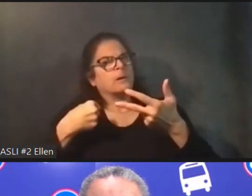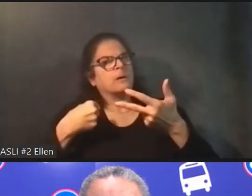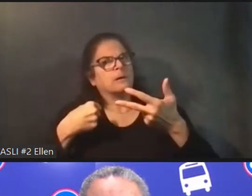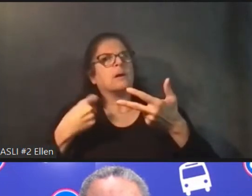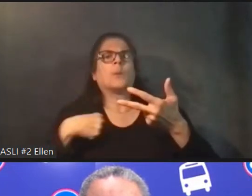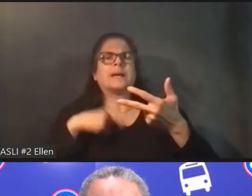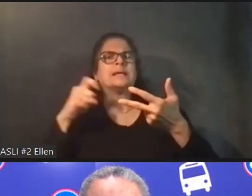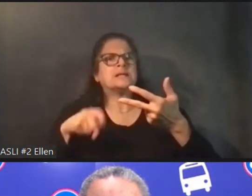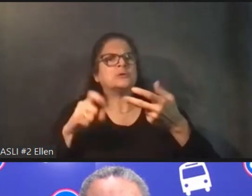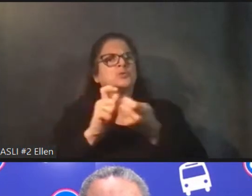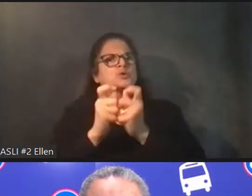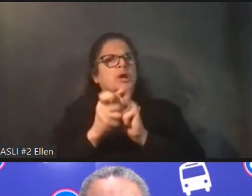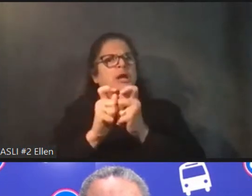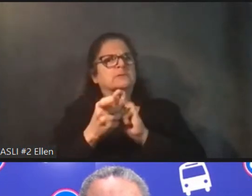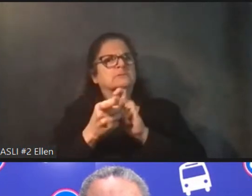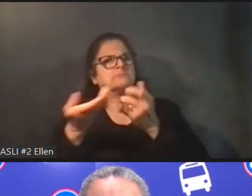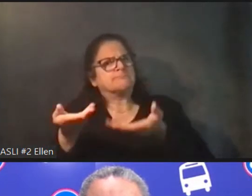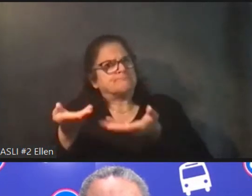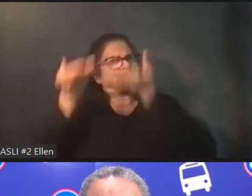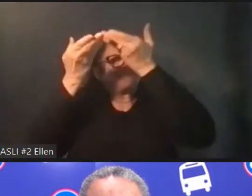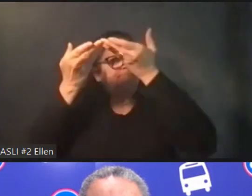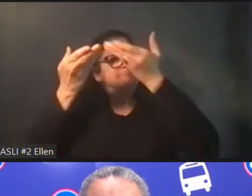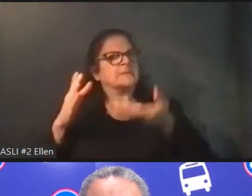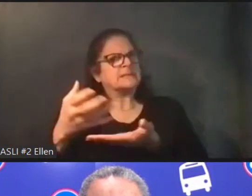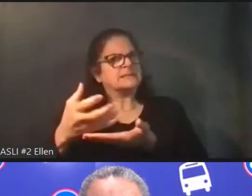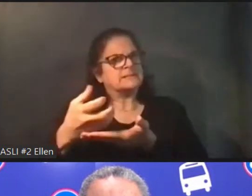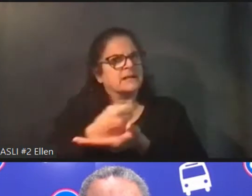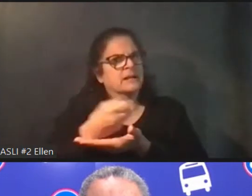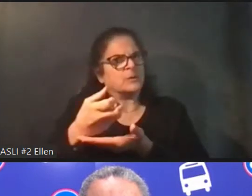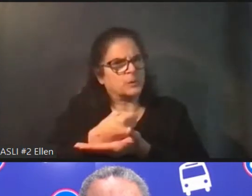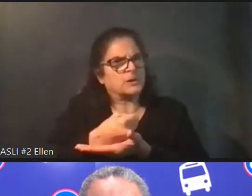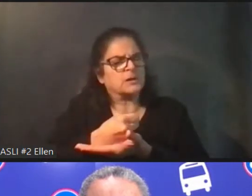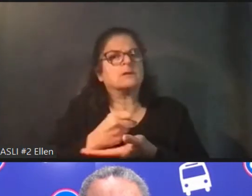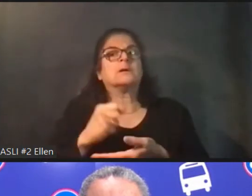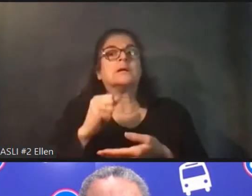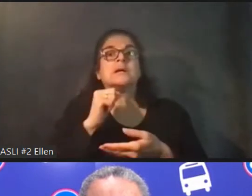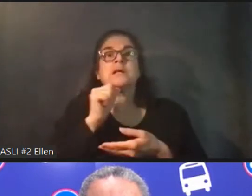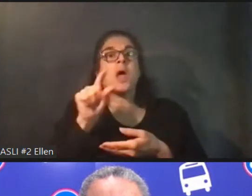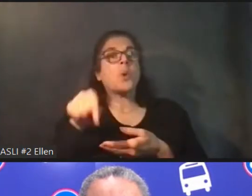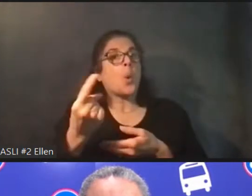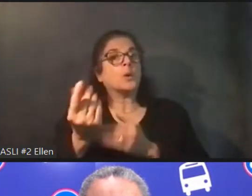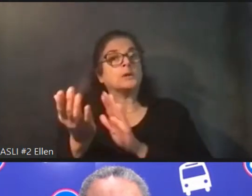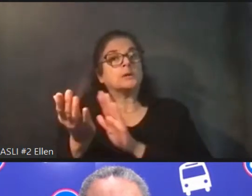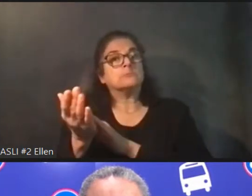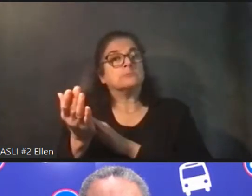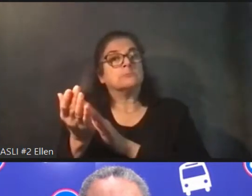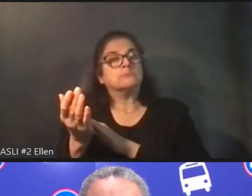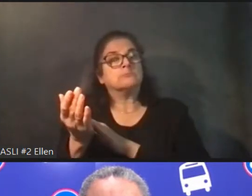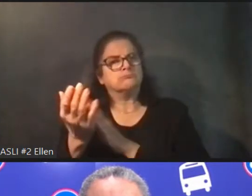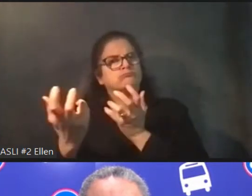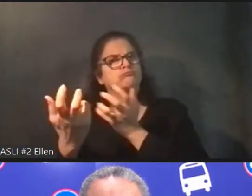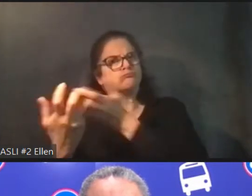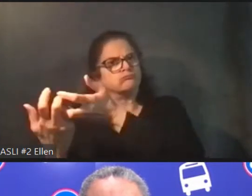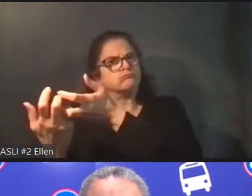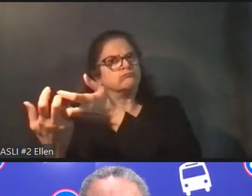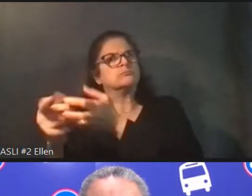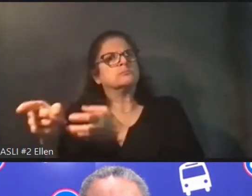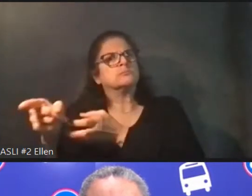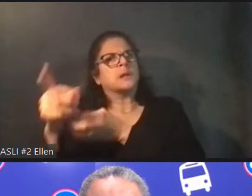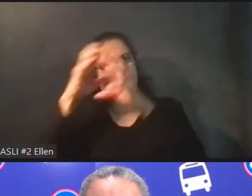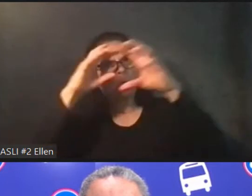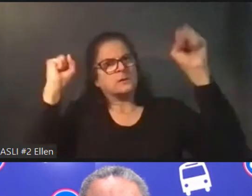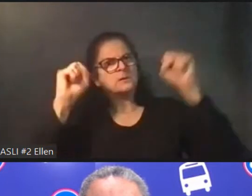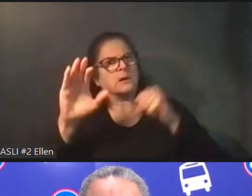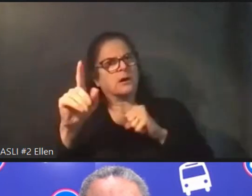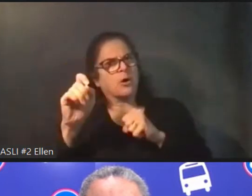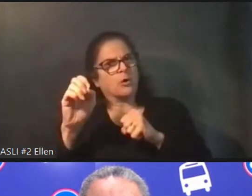do. This salary increase is not solely a recognition of President Carter's accomplishments to date.